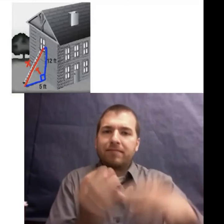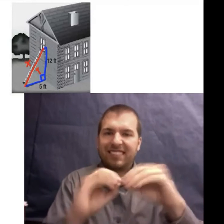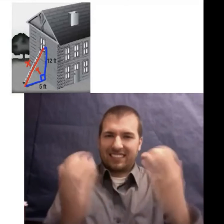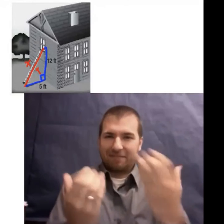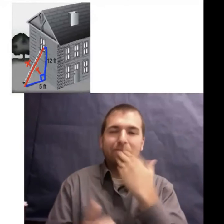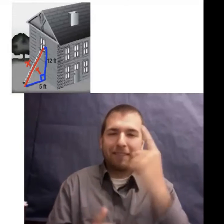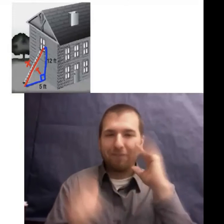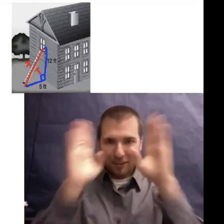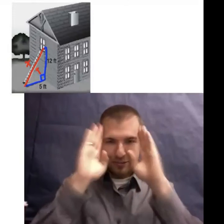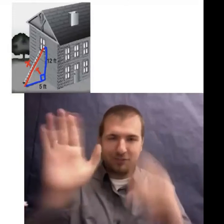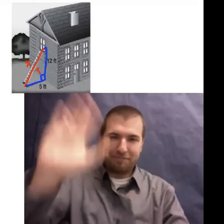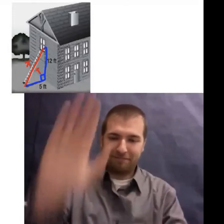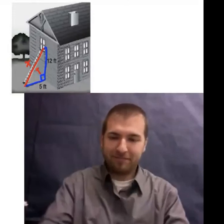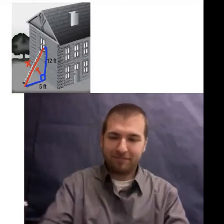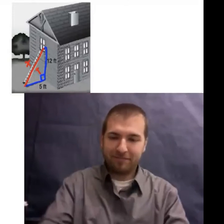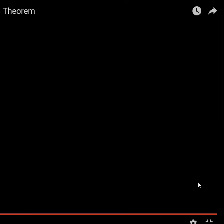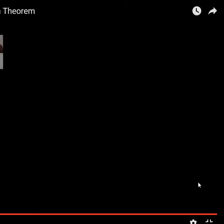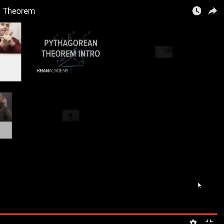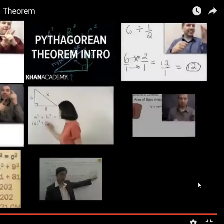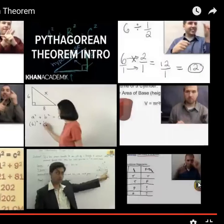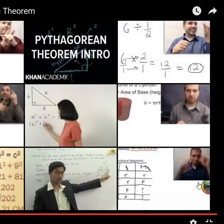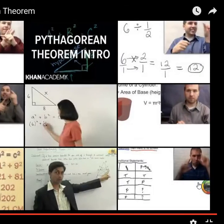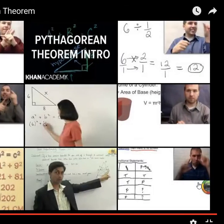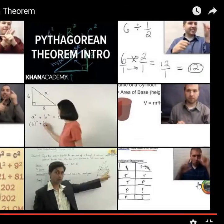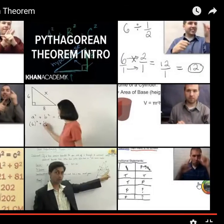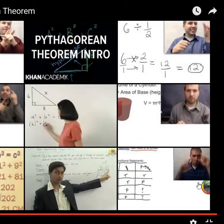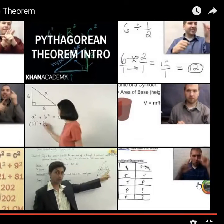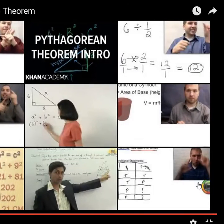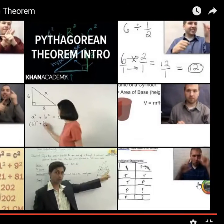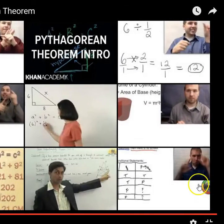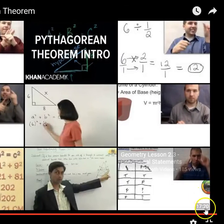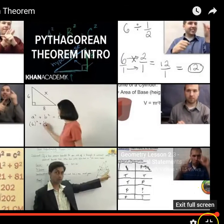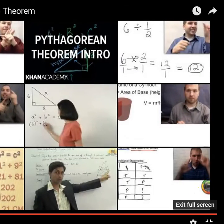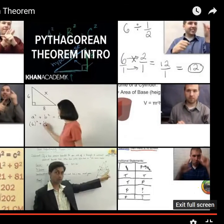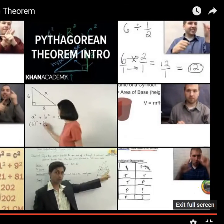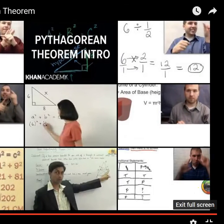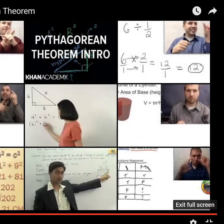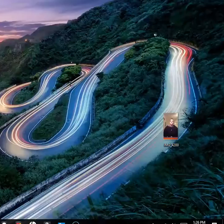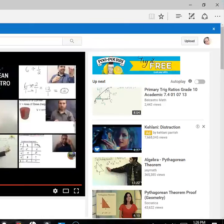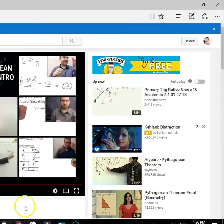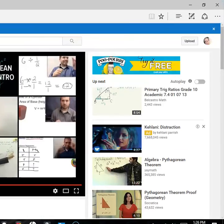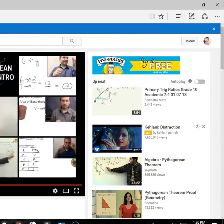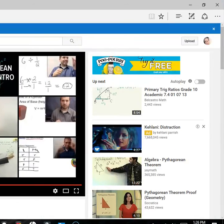all of this is really clear, and with some practice I know that you all are going to get a lot better with this. So, alright, that's it for today.